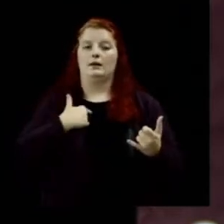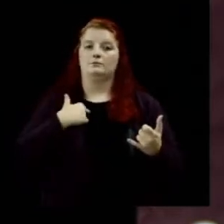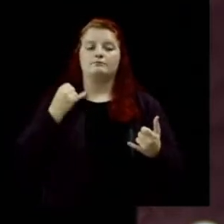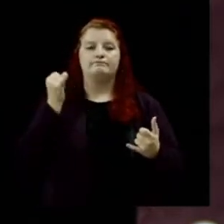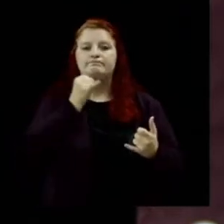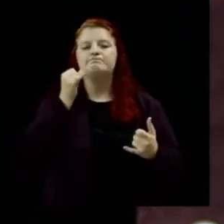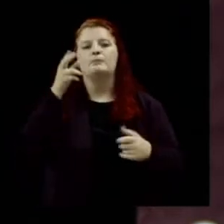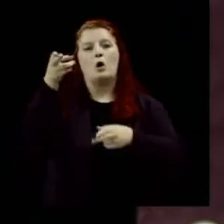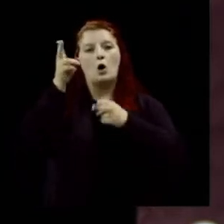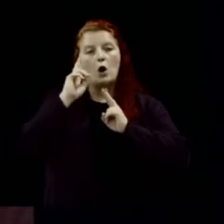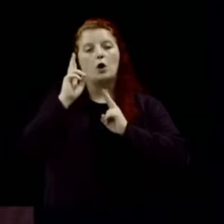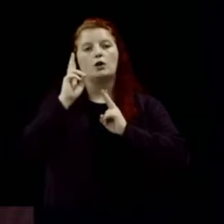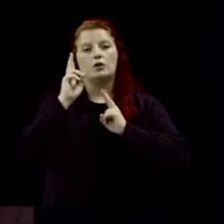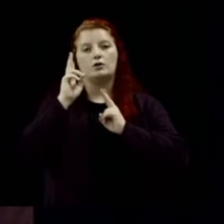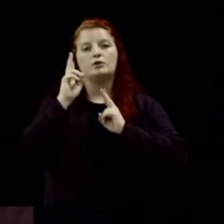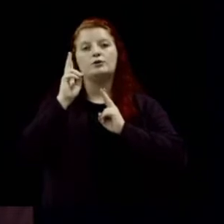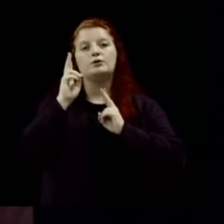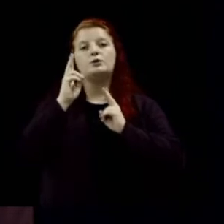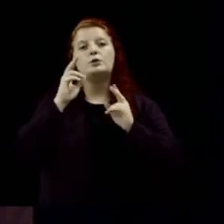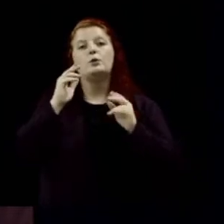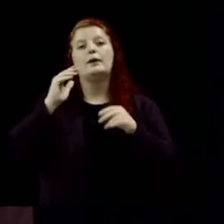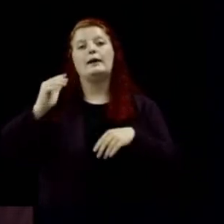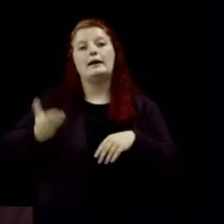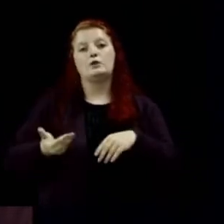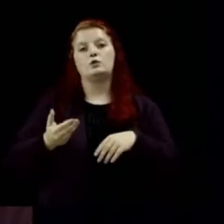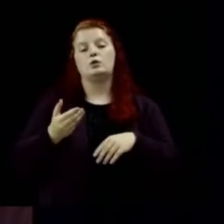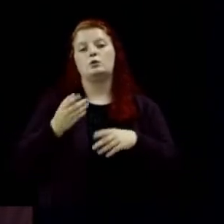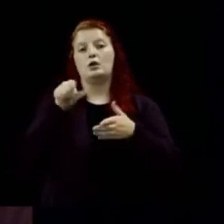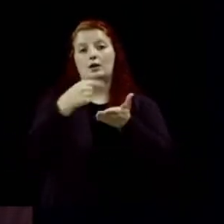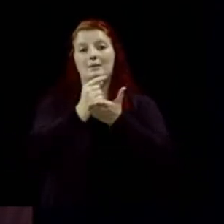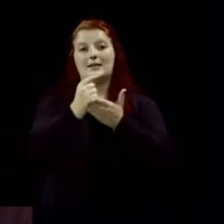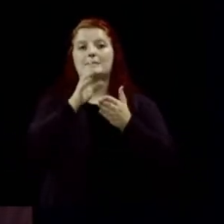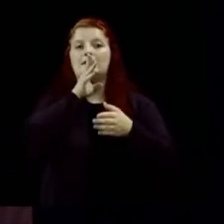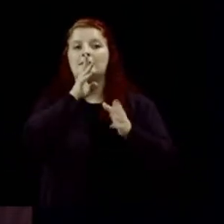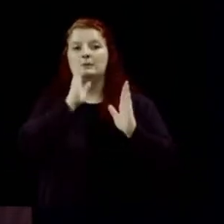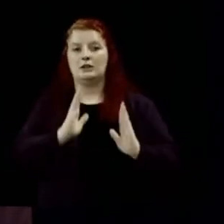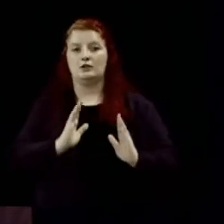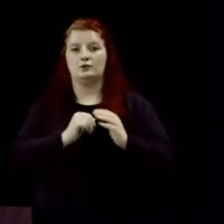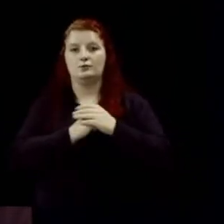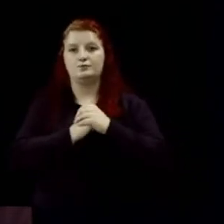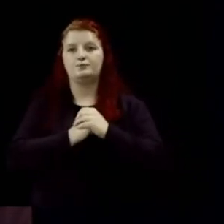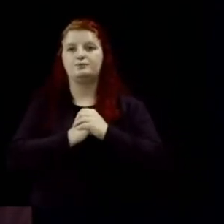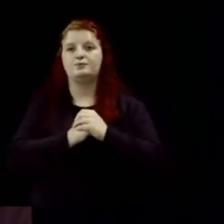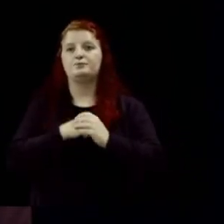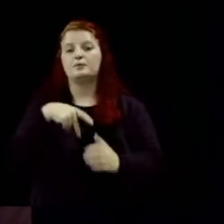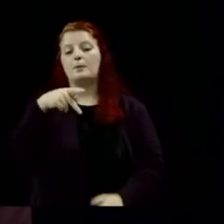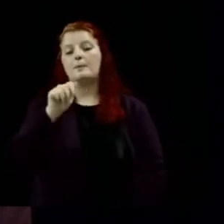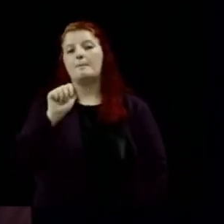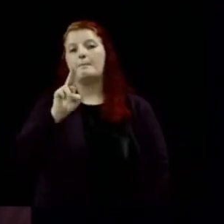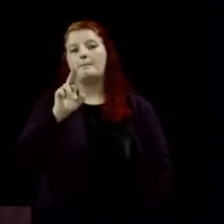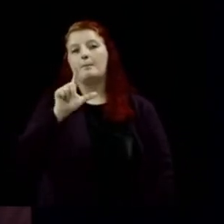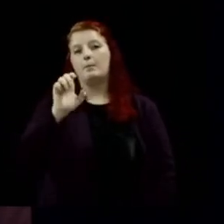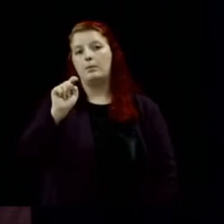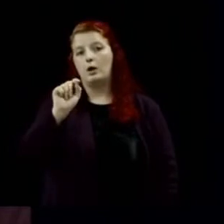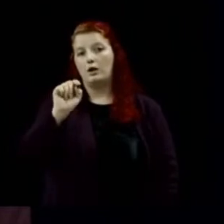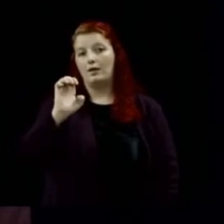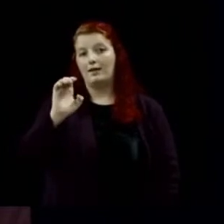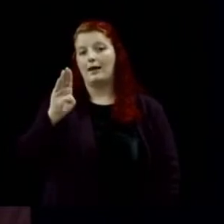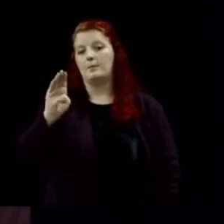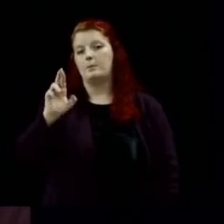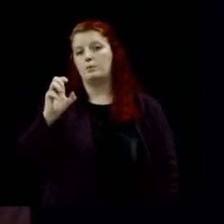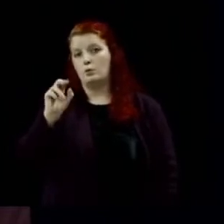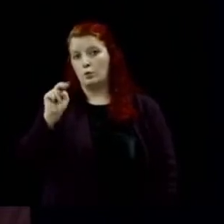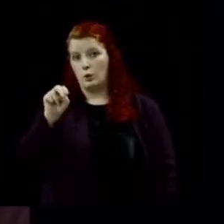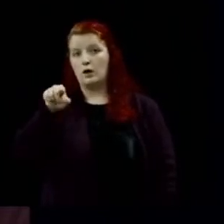to introduce our commencement speaker. Ms. Paulette Brown is the